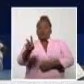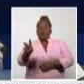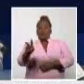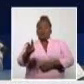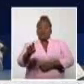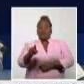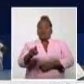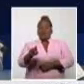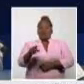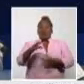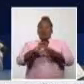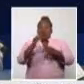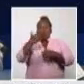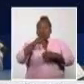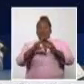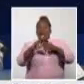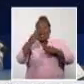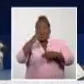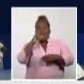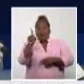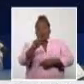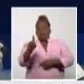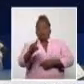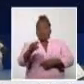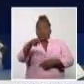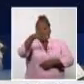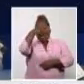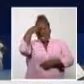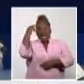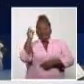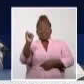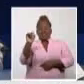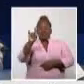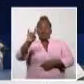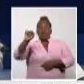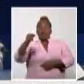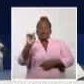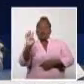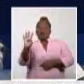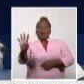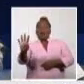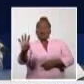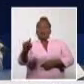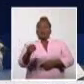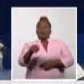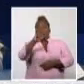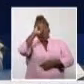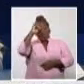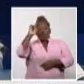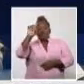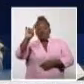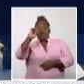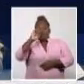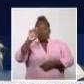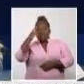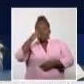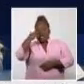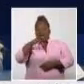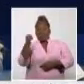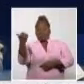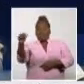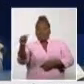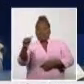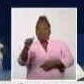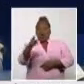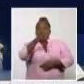that Cuba is still in number 12 compared to the rest of the countries in the Americas.